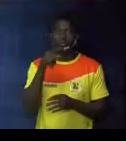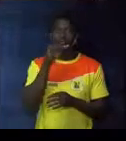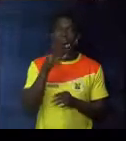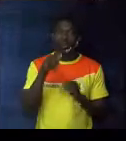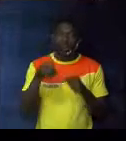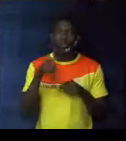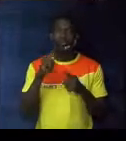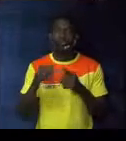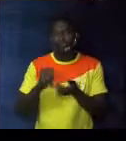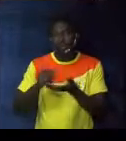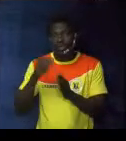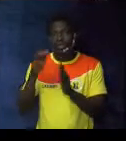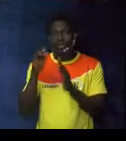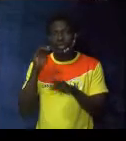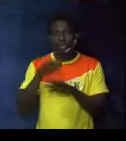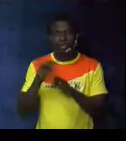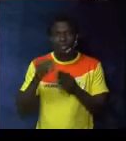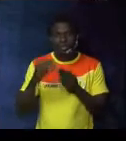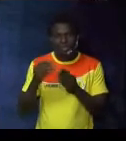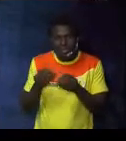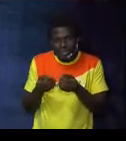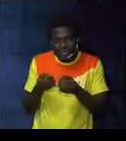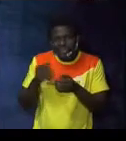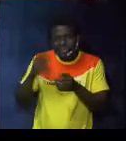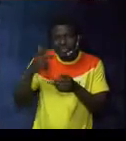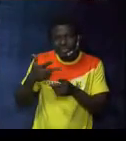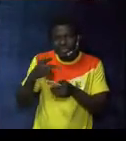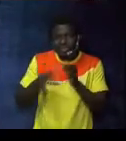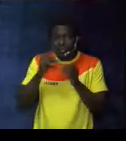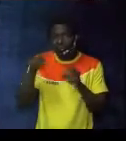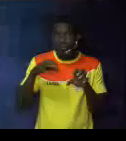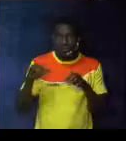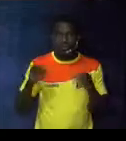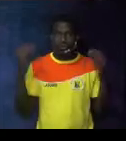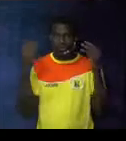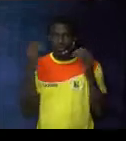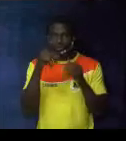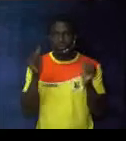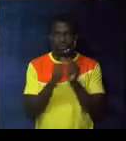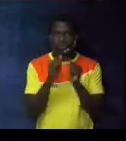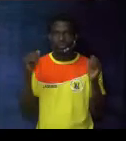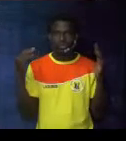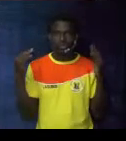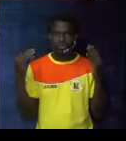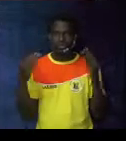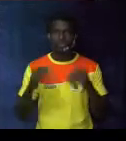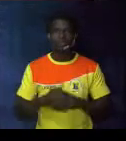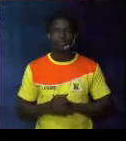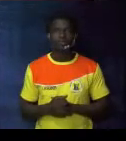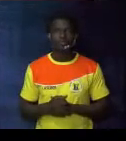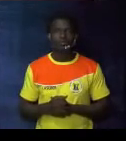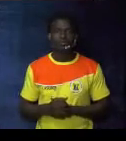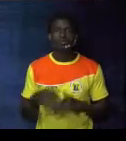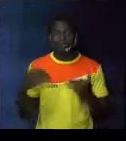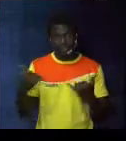you were able to write at least 3 of these. You did? Then I'm going to celebrate you with a chair.